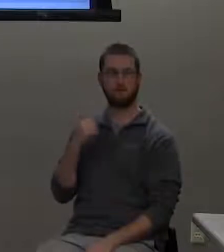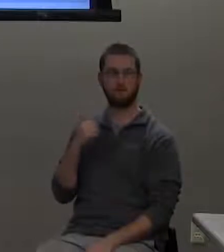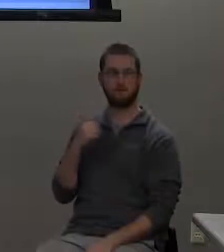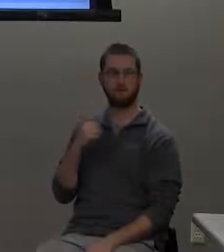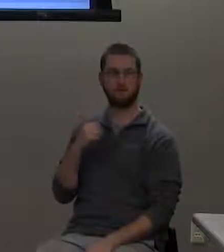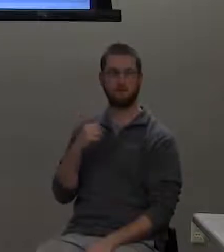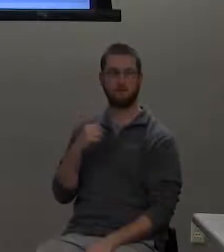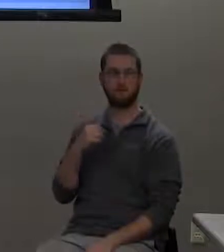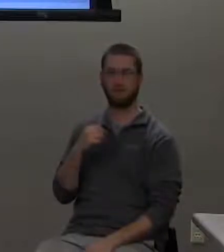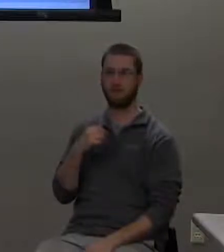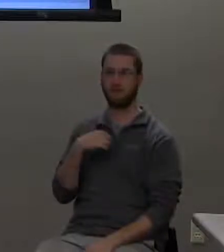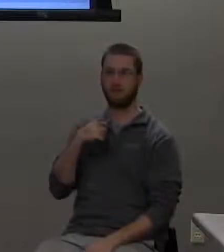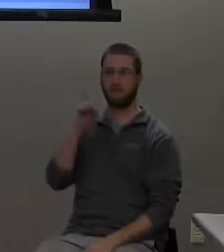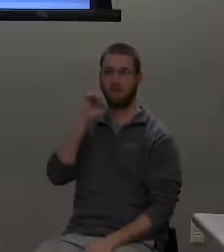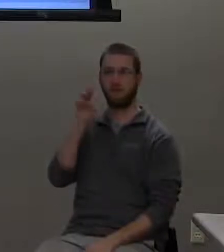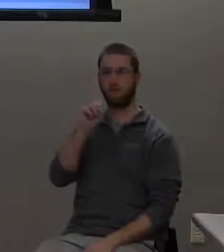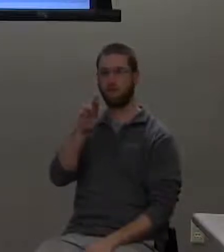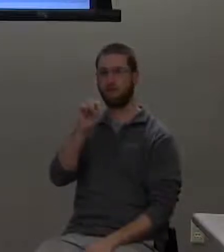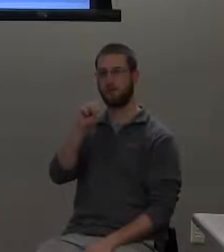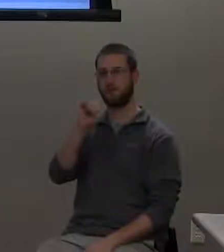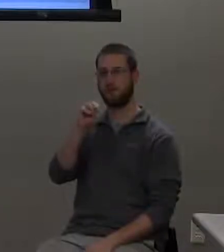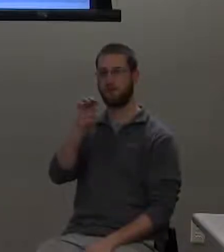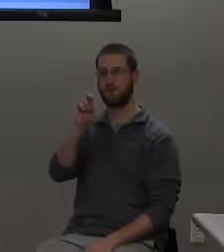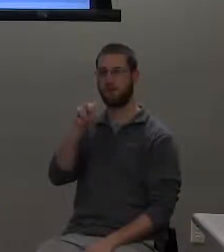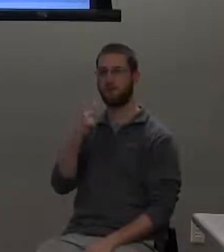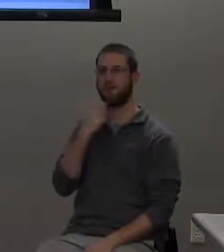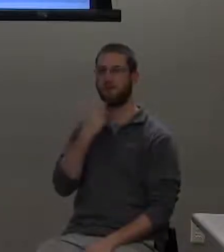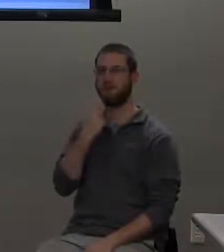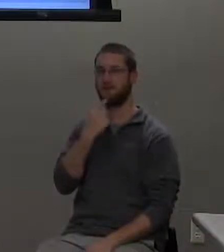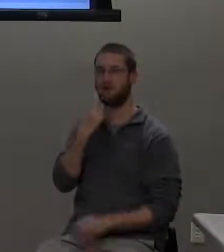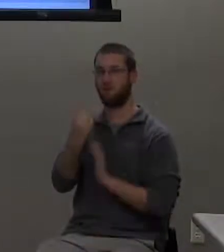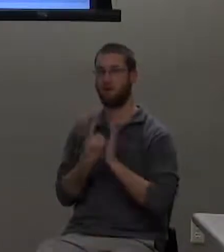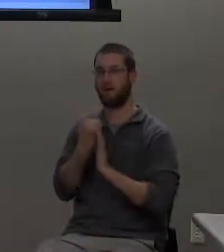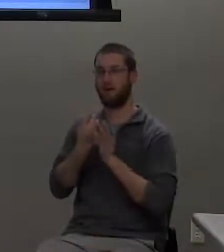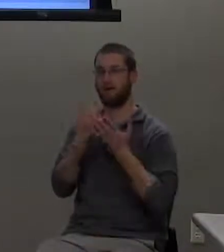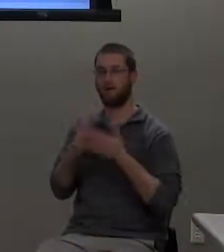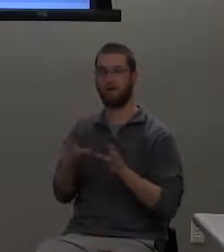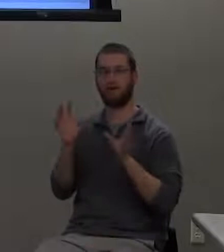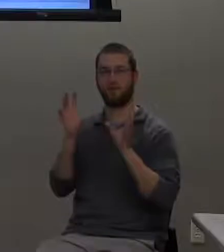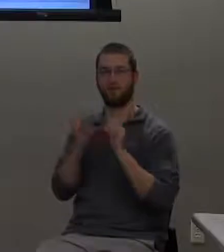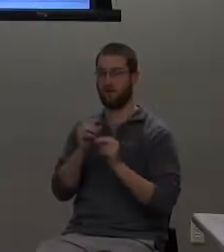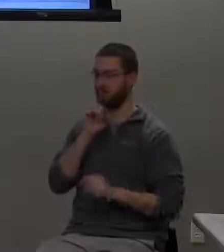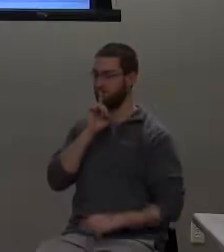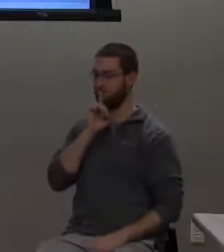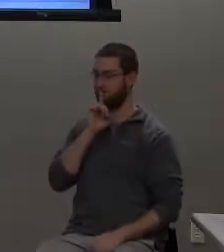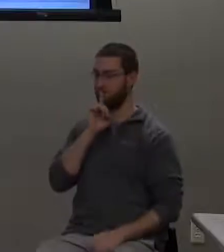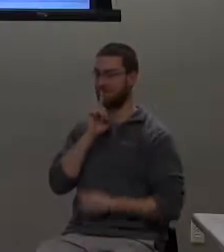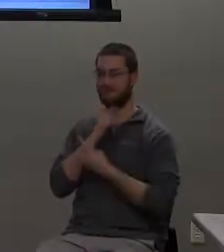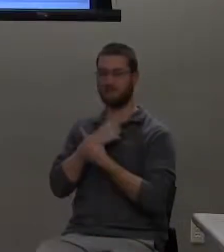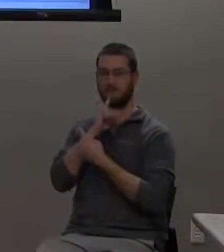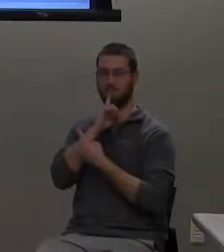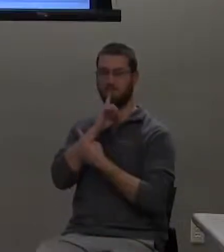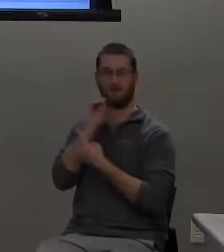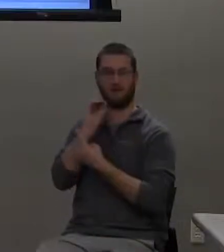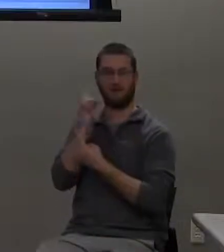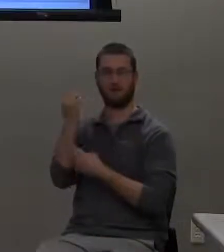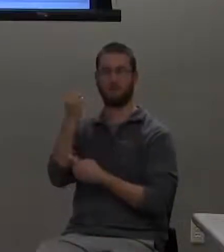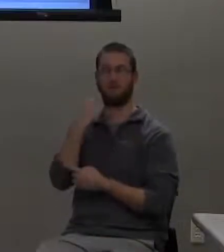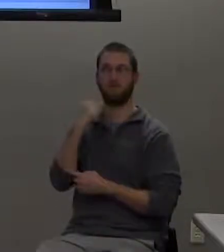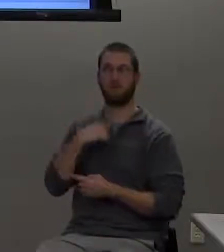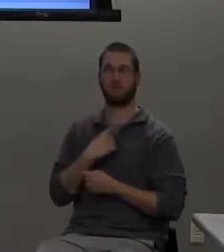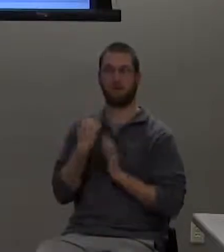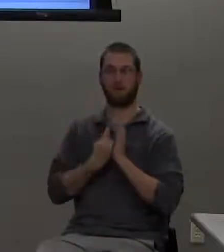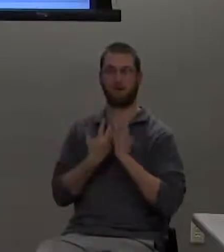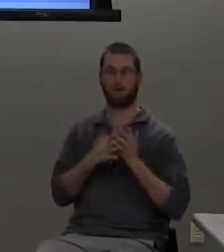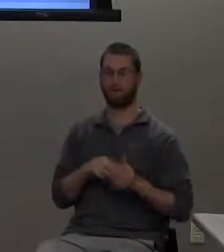I'm Phil Simmons told you that we're out here in 60 minutes. Don't pay attention. I'm not saying anybody told me anything. I'm just telling you somebody told me something.